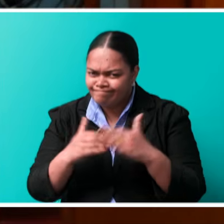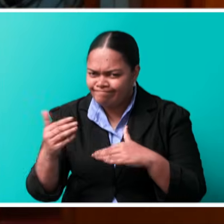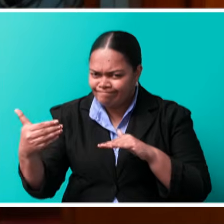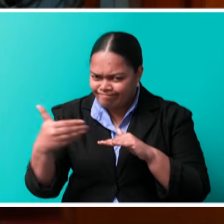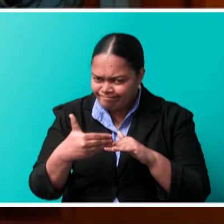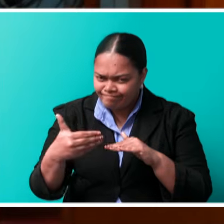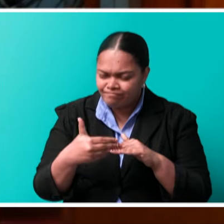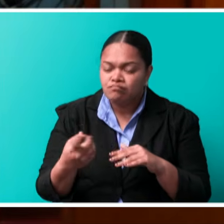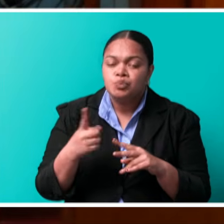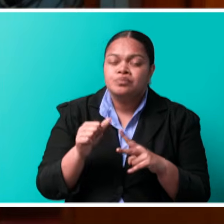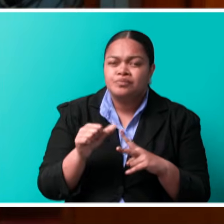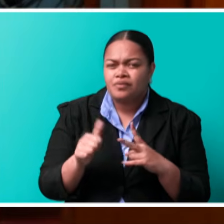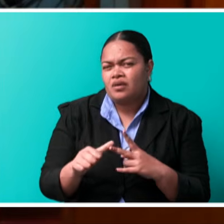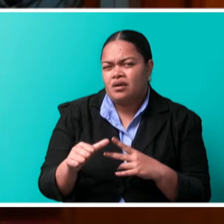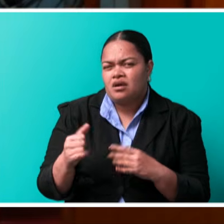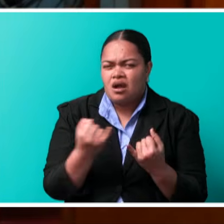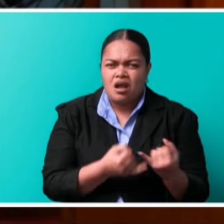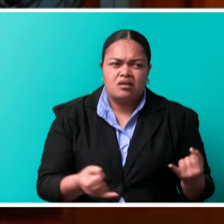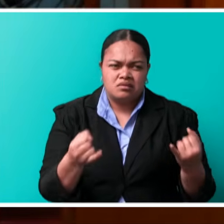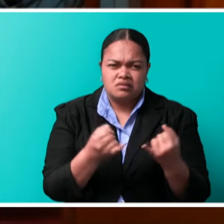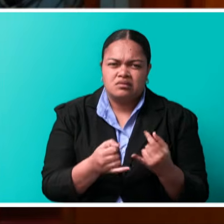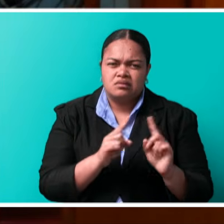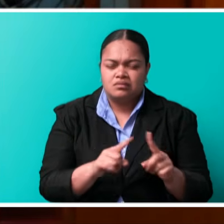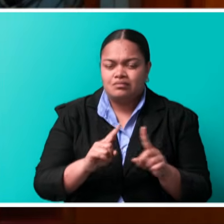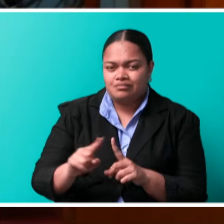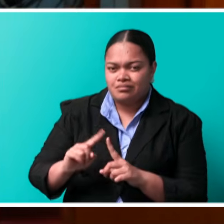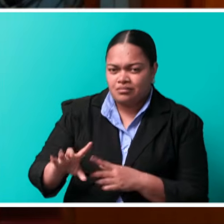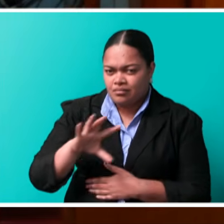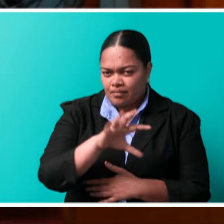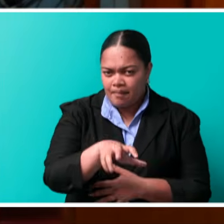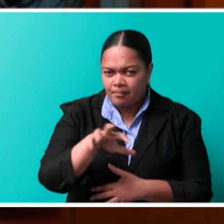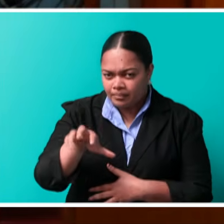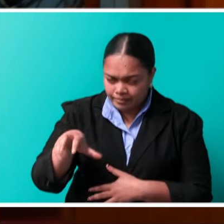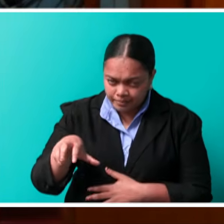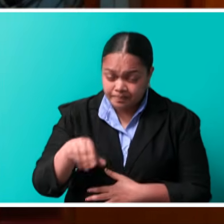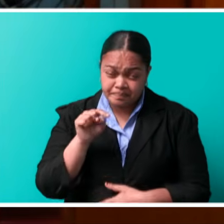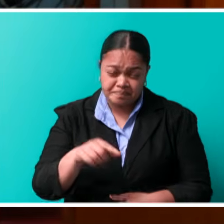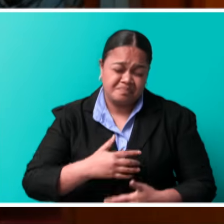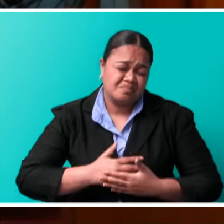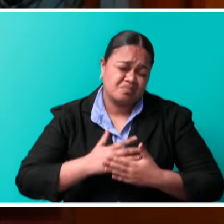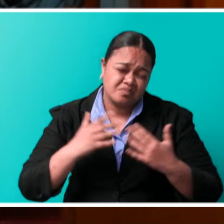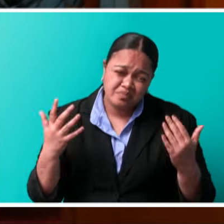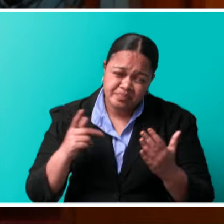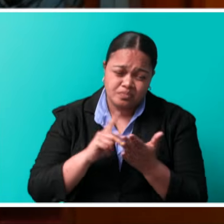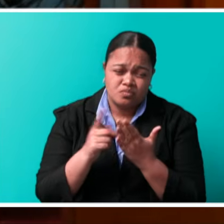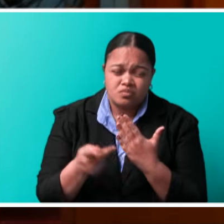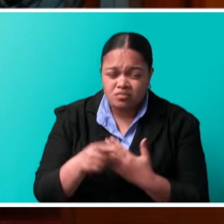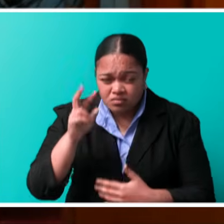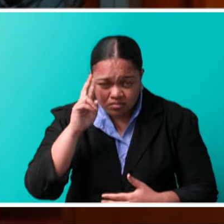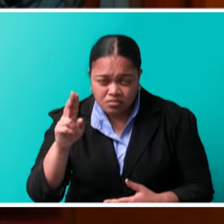regional maritime hub status. These mega investment projects